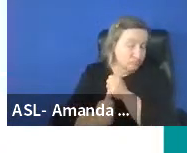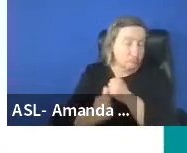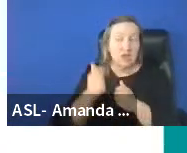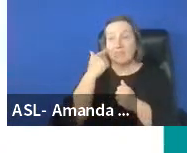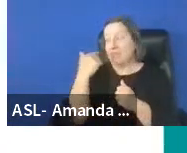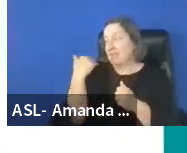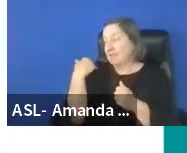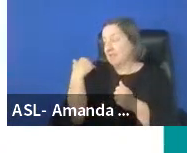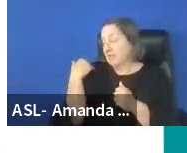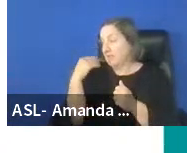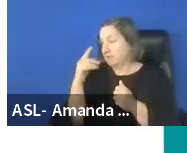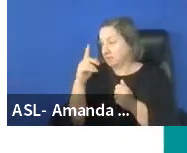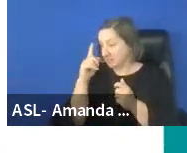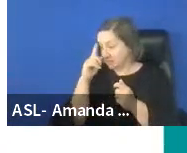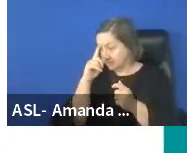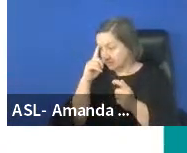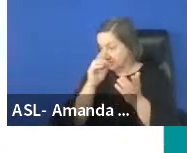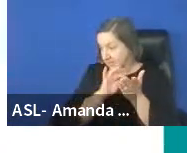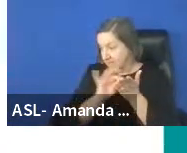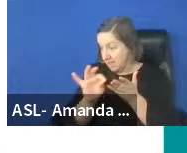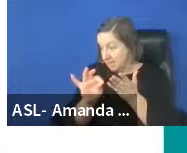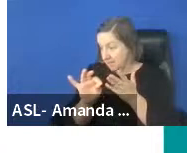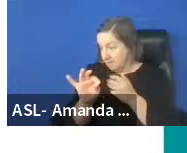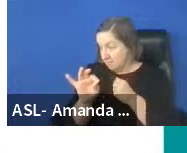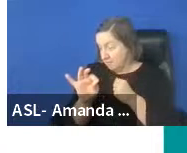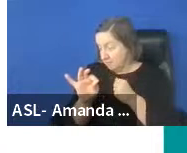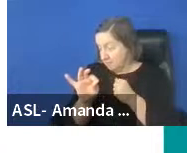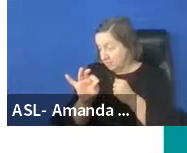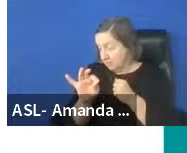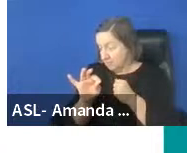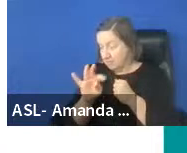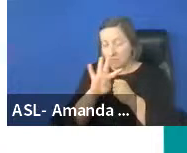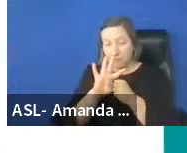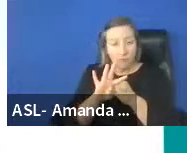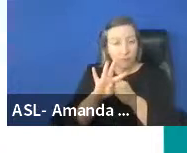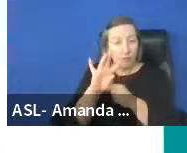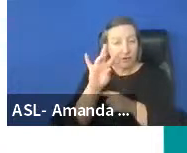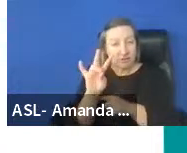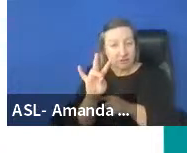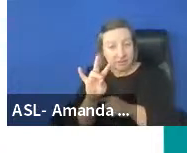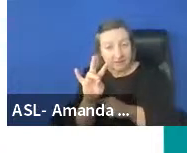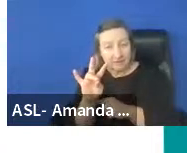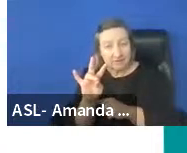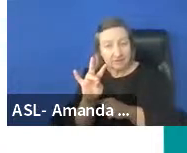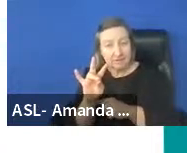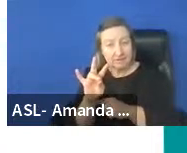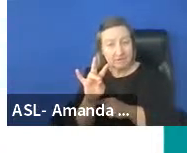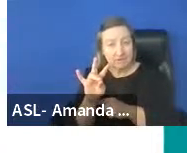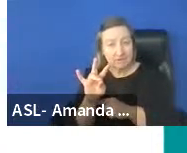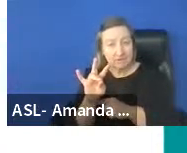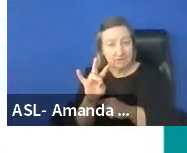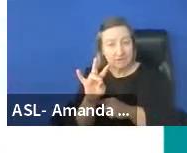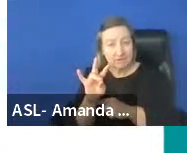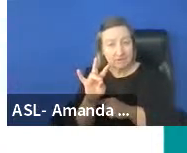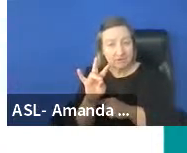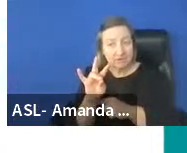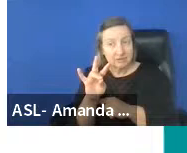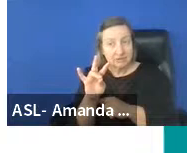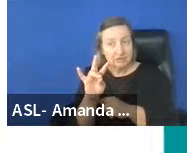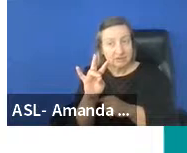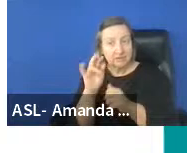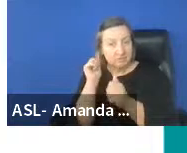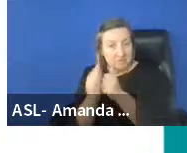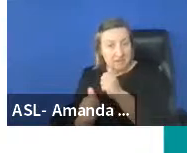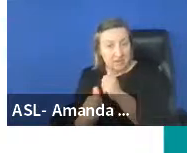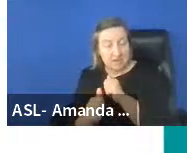count, the tally was 47 to 3 or 4,